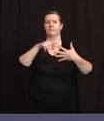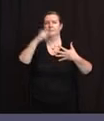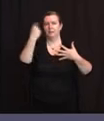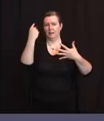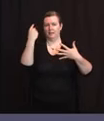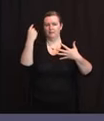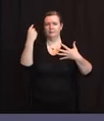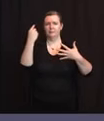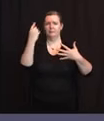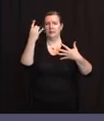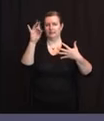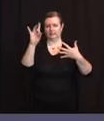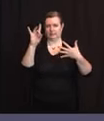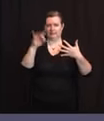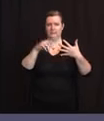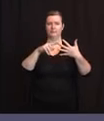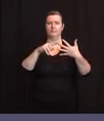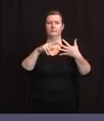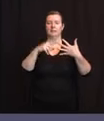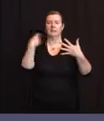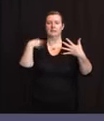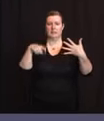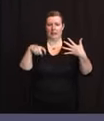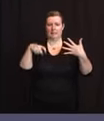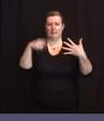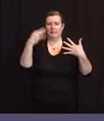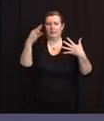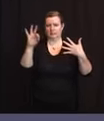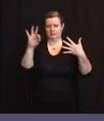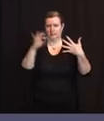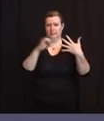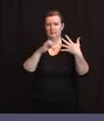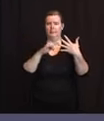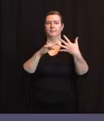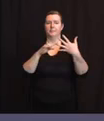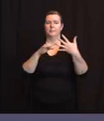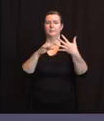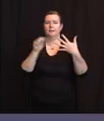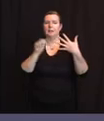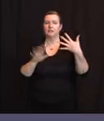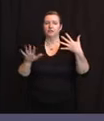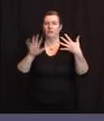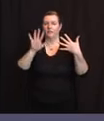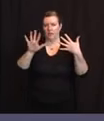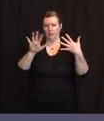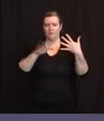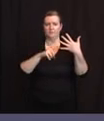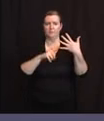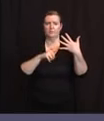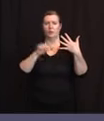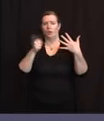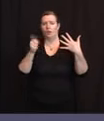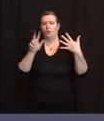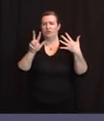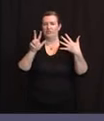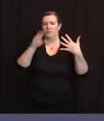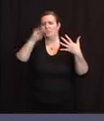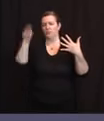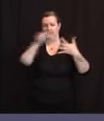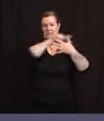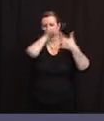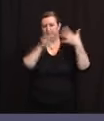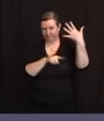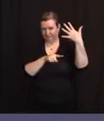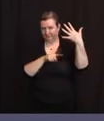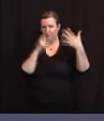18.5, Hispanic, 19.4, Asian, 5.5, and other, 3.4.